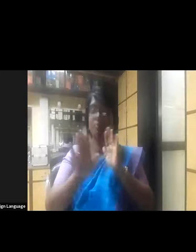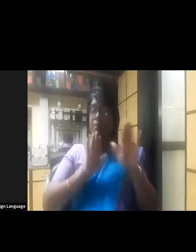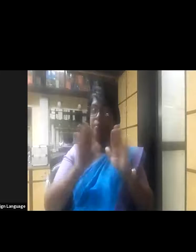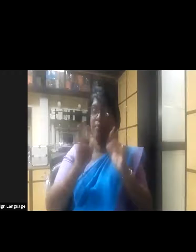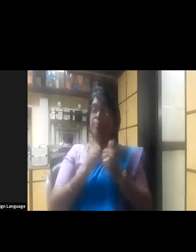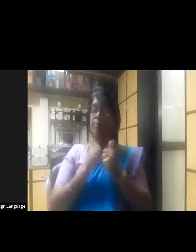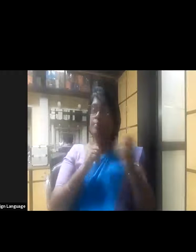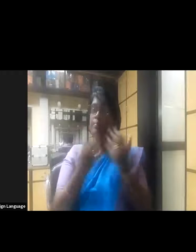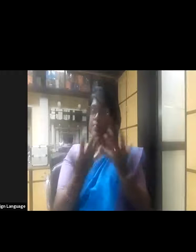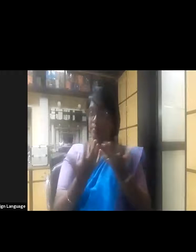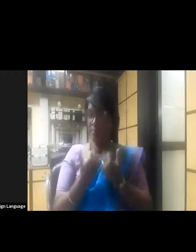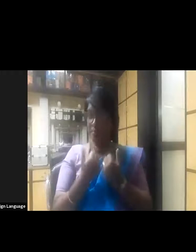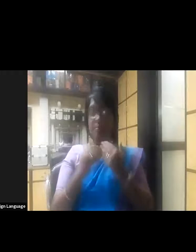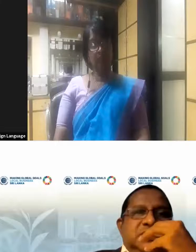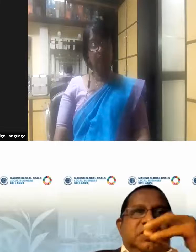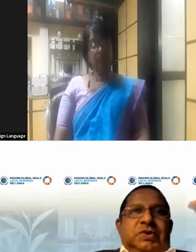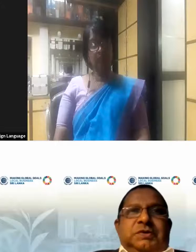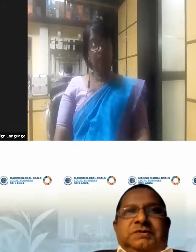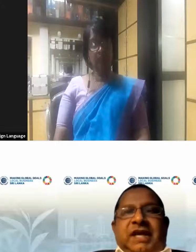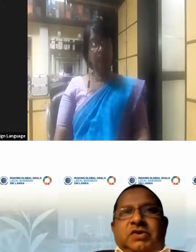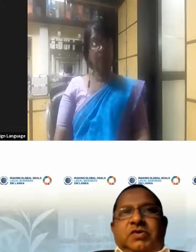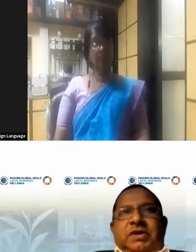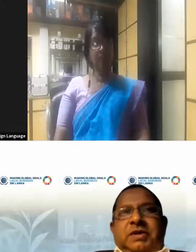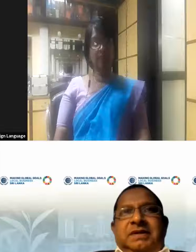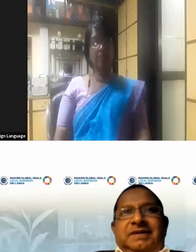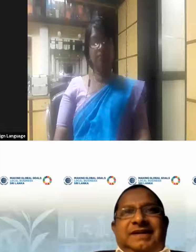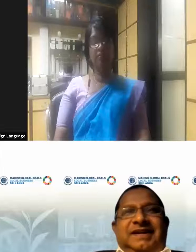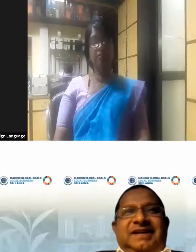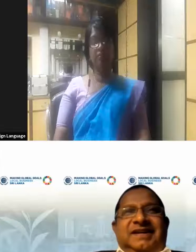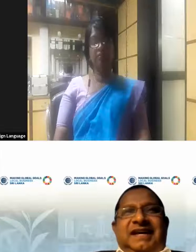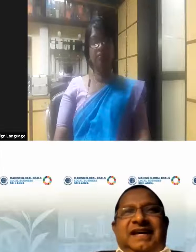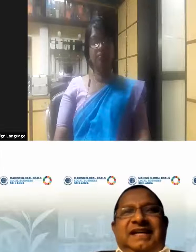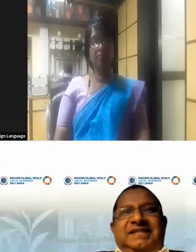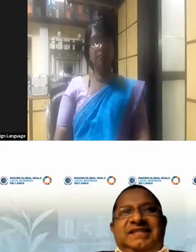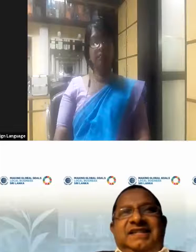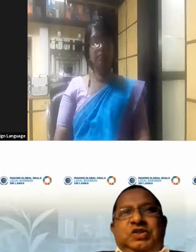creation. Thank you very much. So thank you, Ikram.